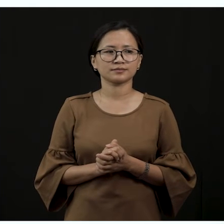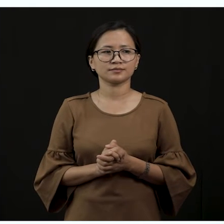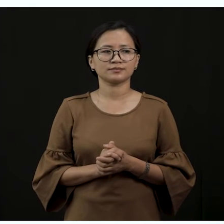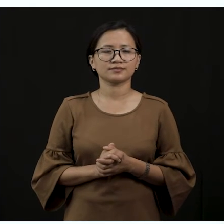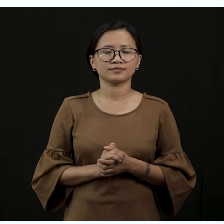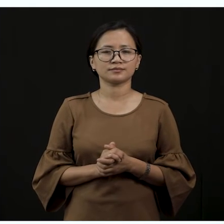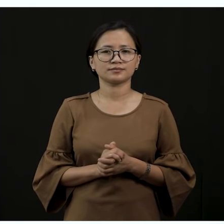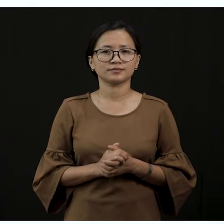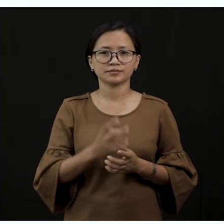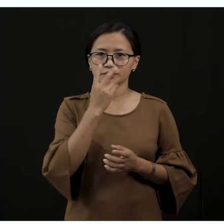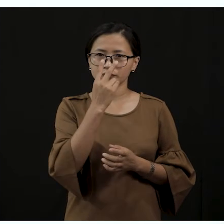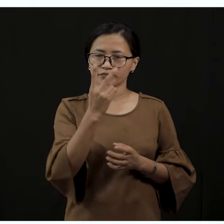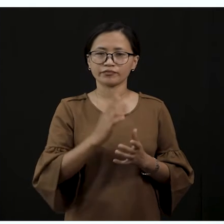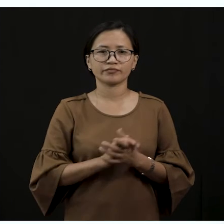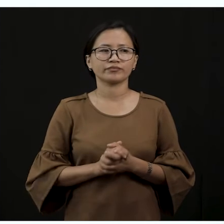Look carefully.